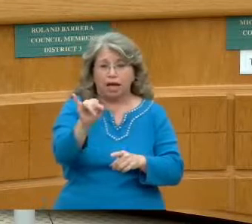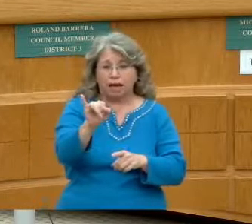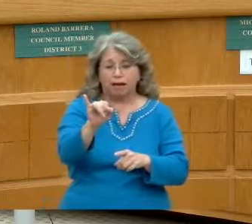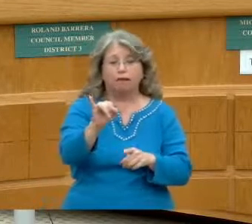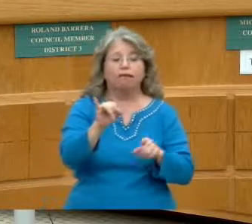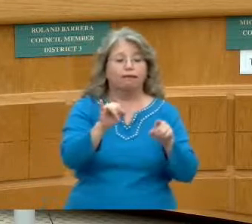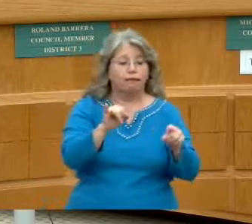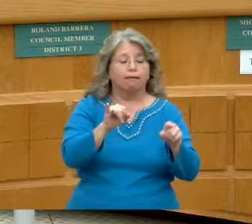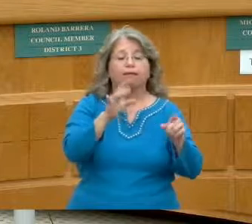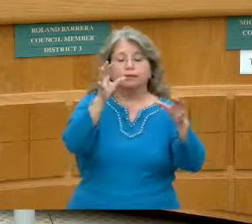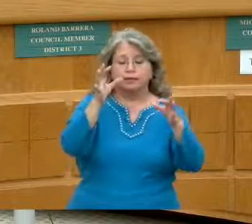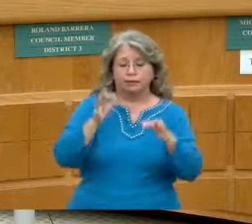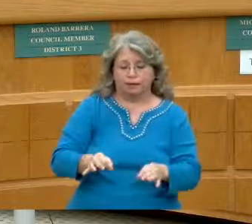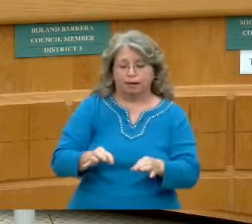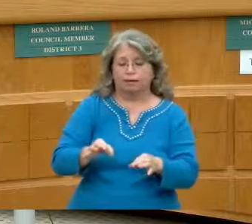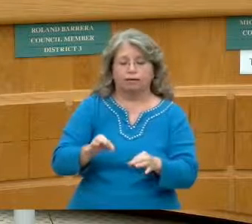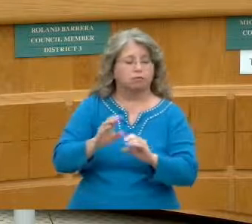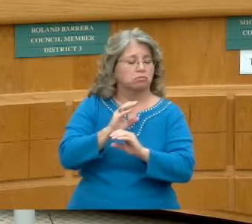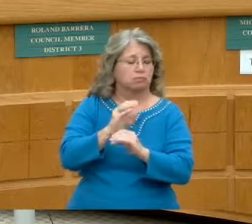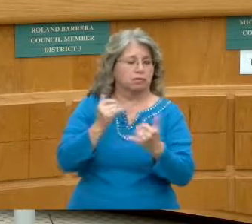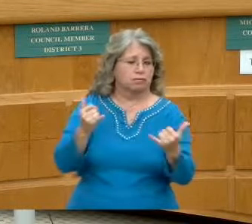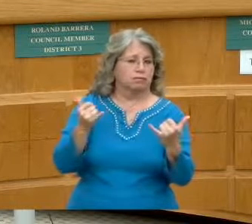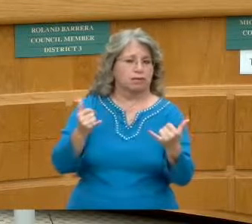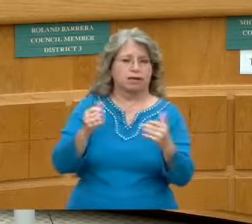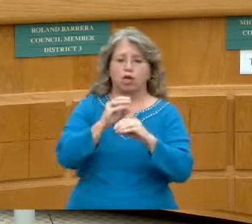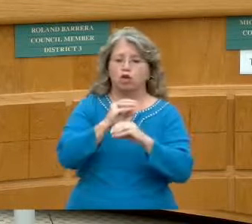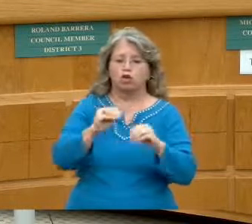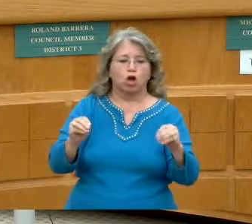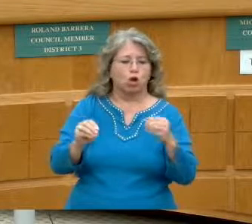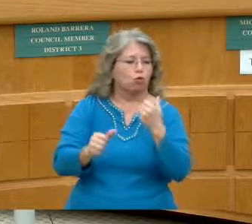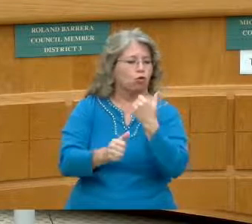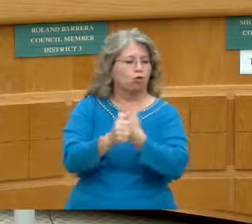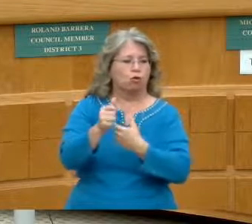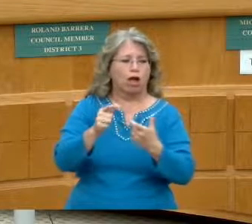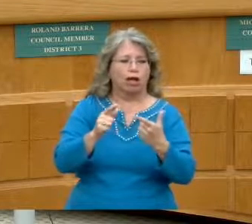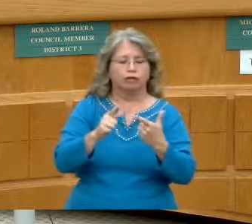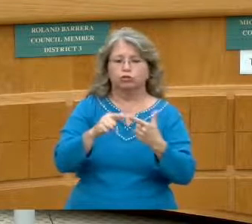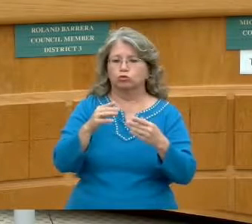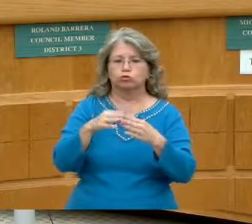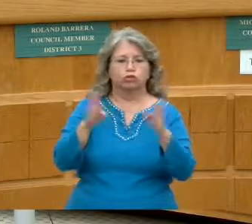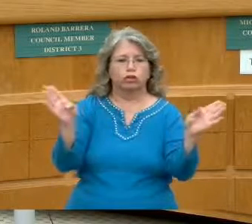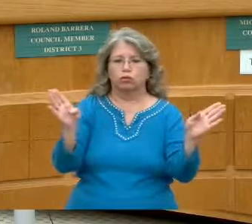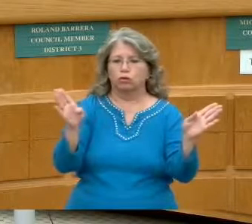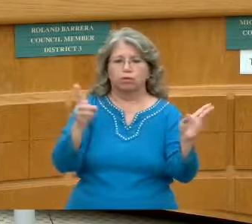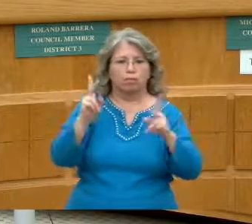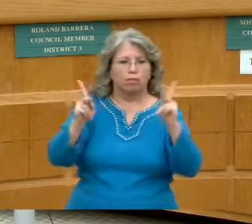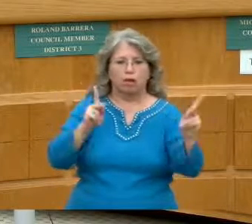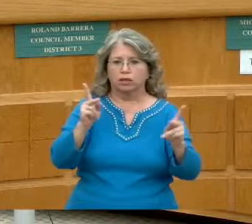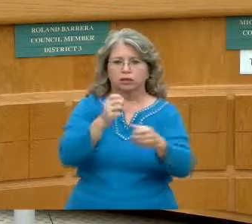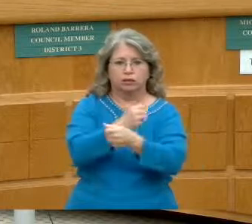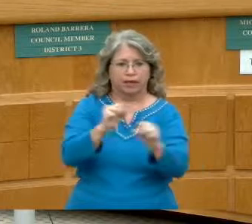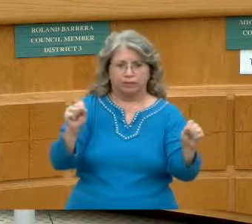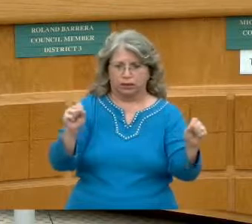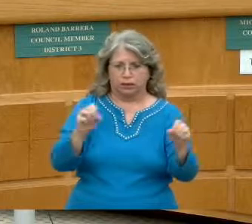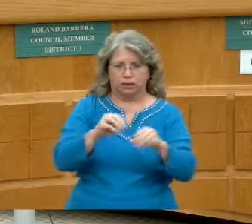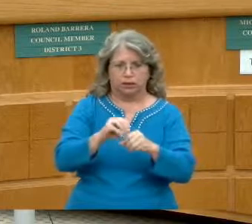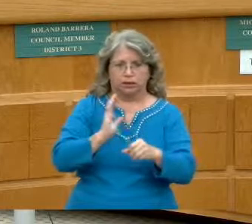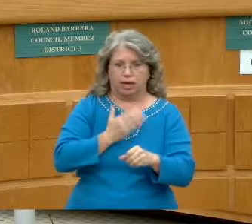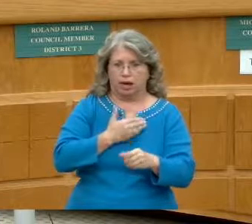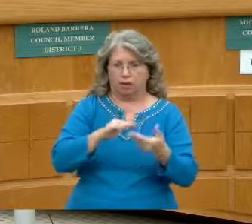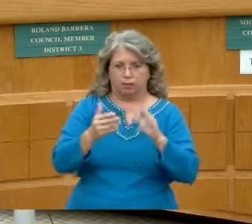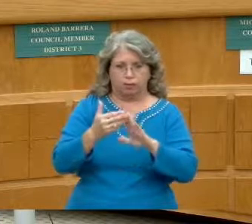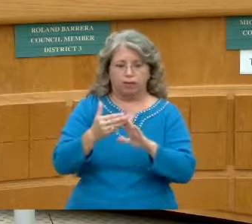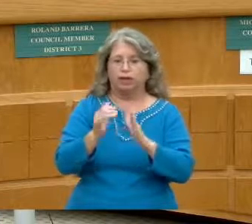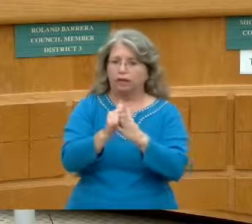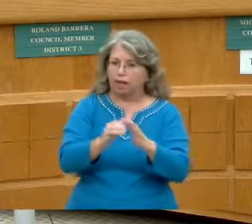have determined at this time there is no imminent threat to public safety in the Corpus Christi community. That is worthy of